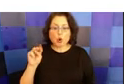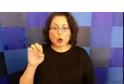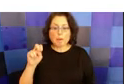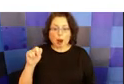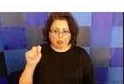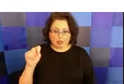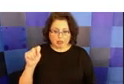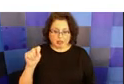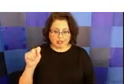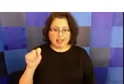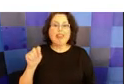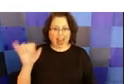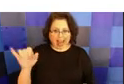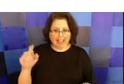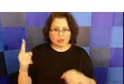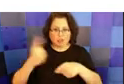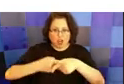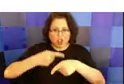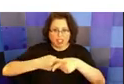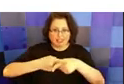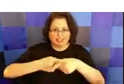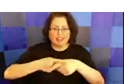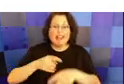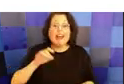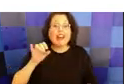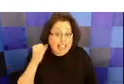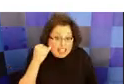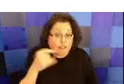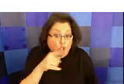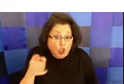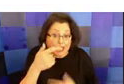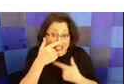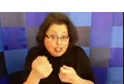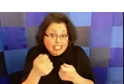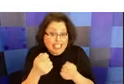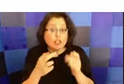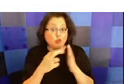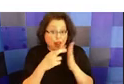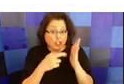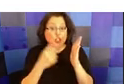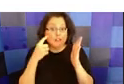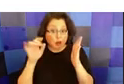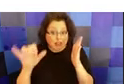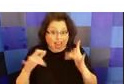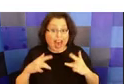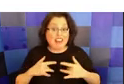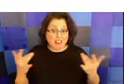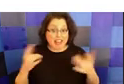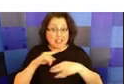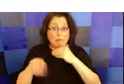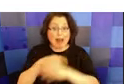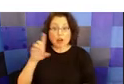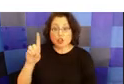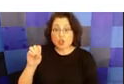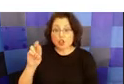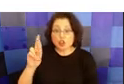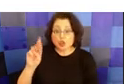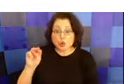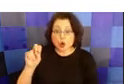design phase. So if you are interested and able, please register for that event as well. We want